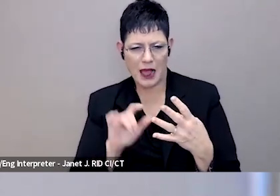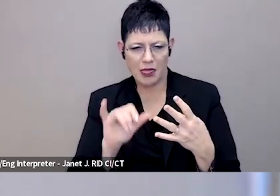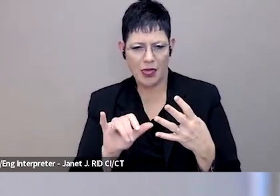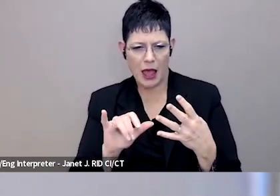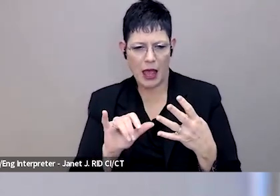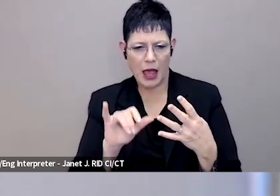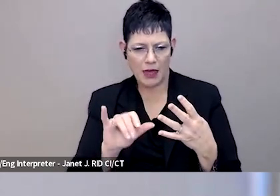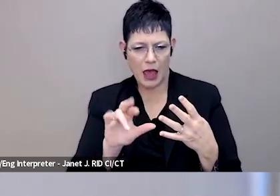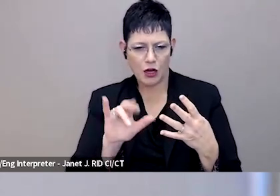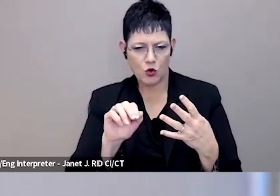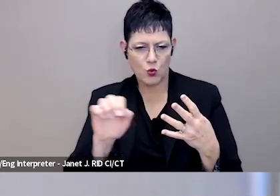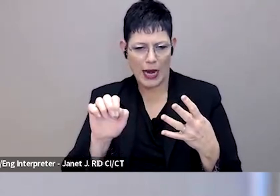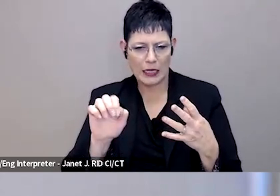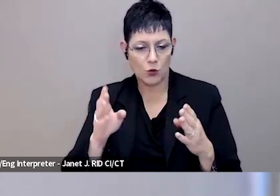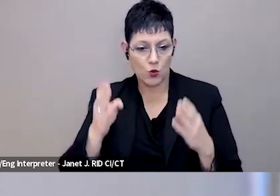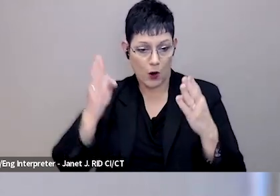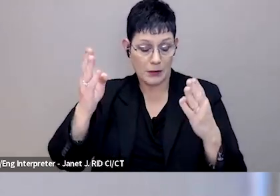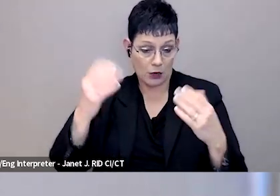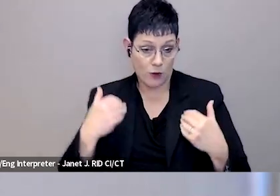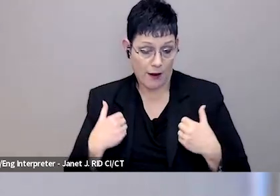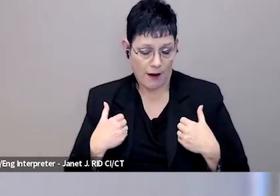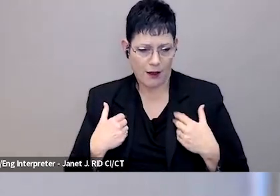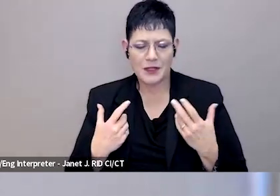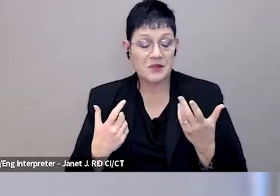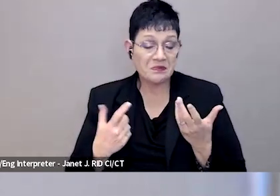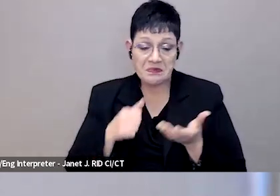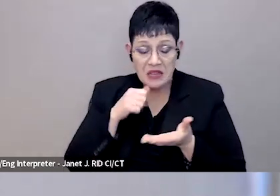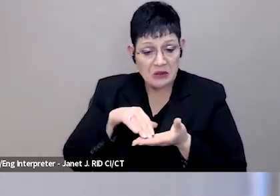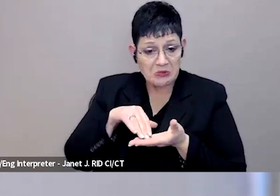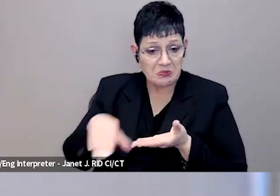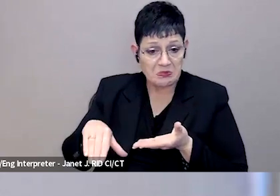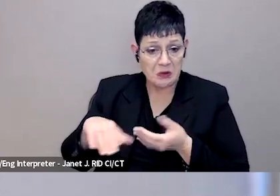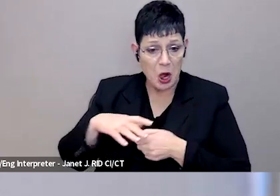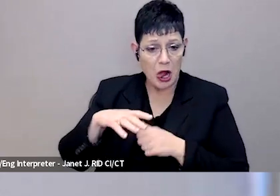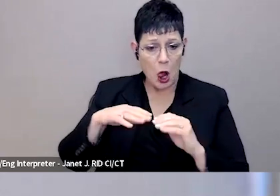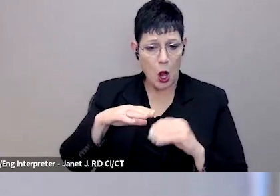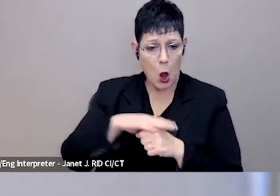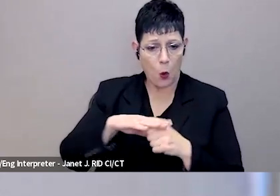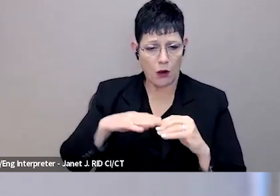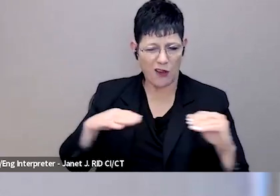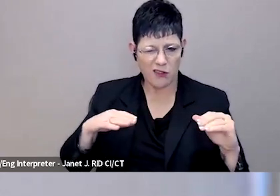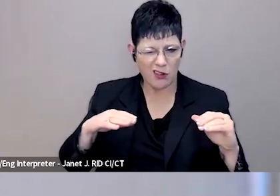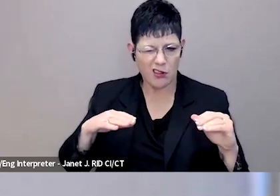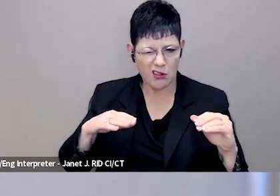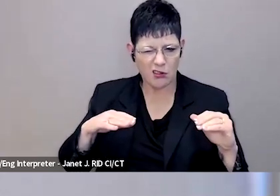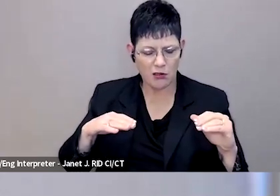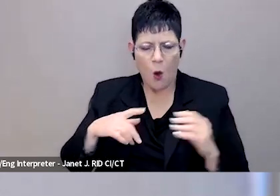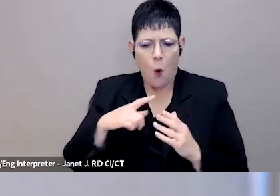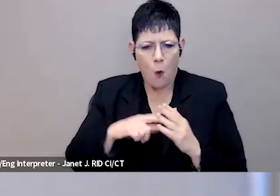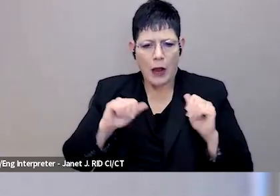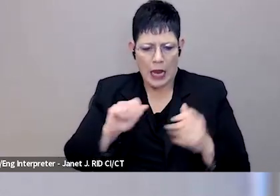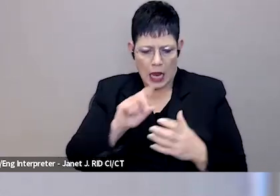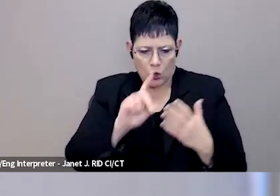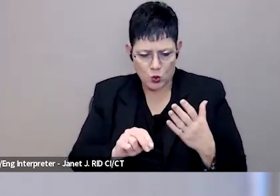RAISE recommendations, it's also not discounting the local level. Looking at actions that can be